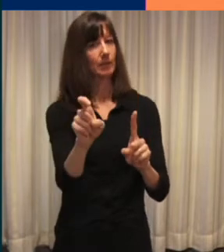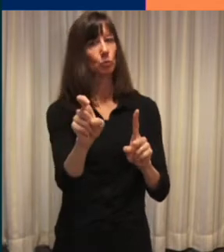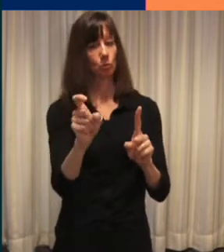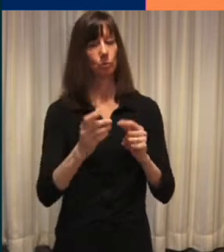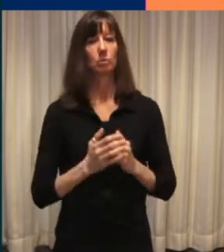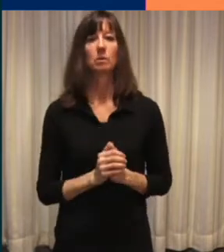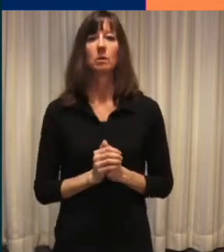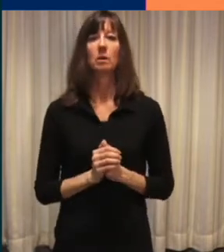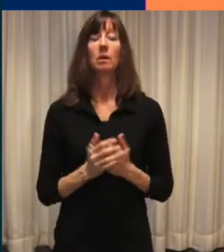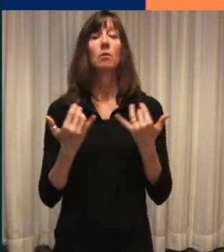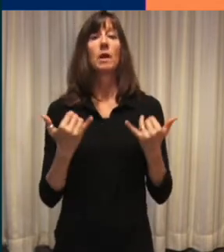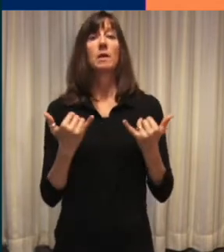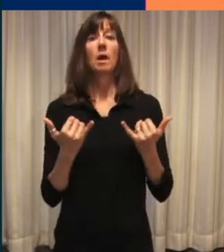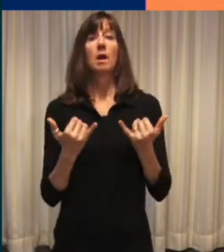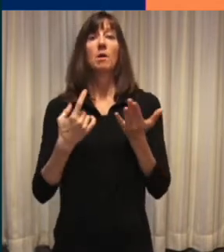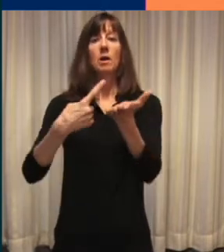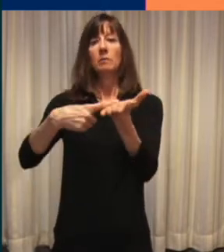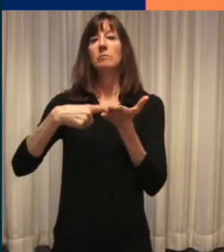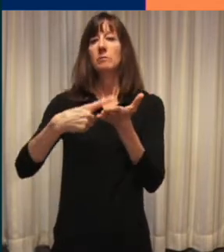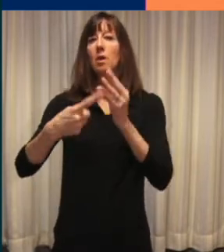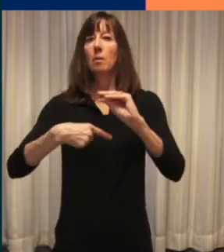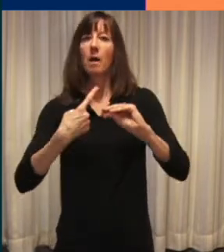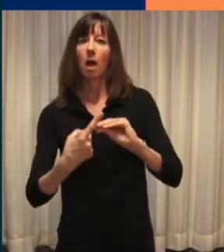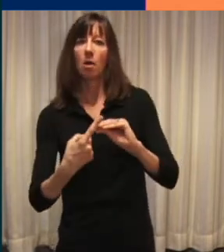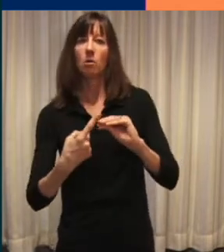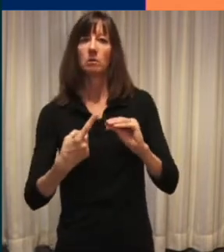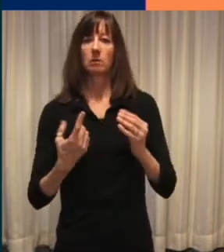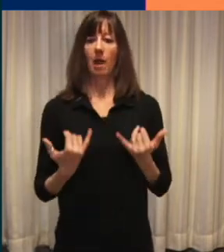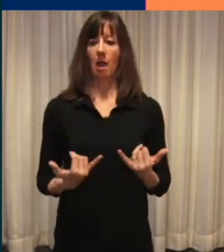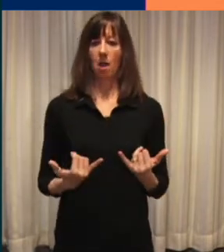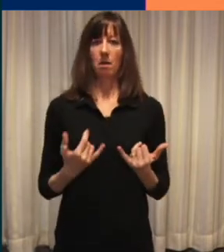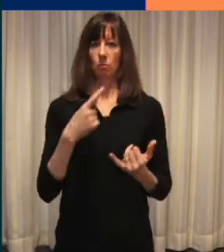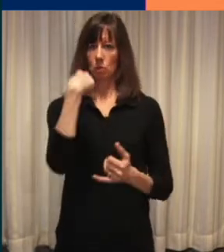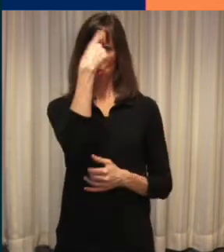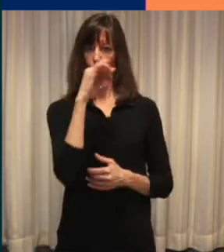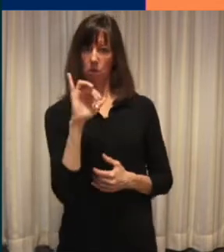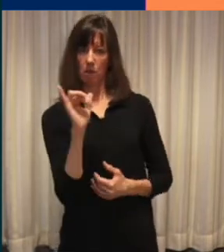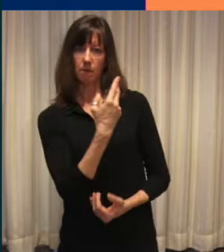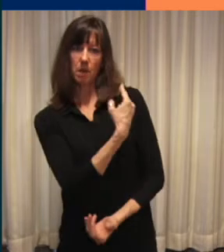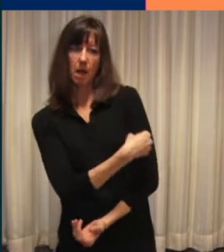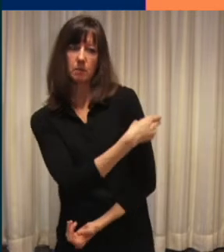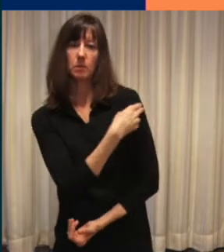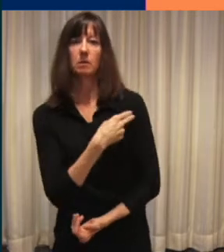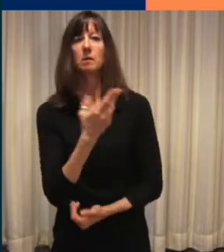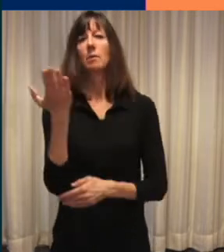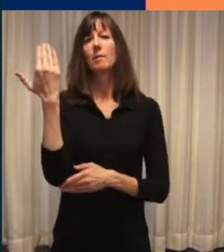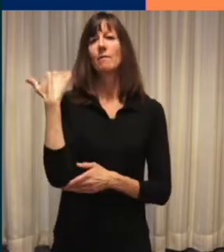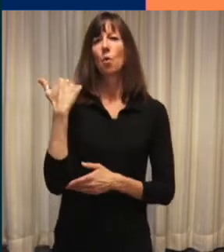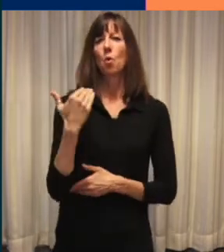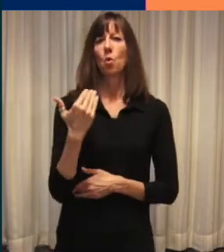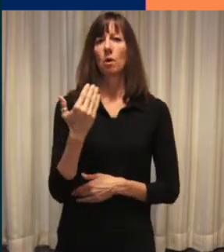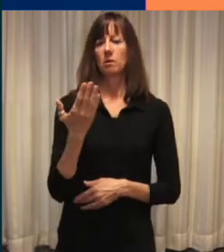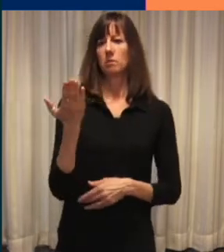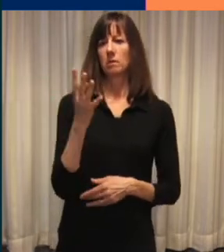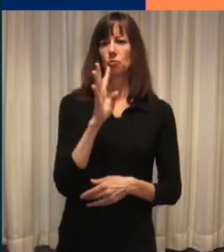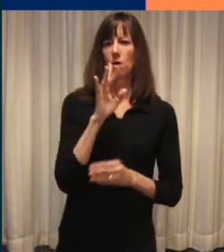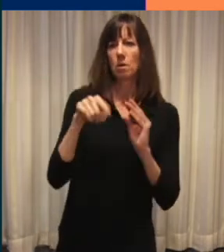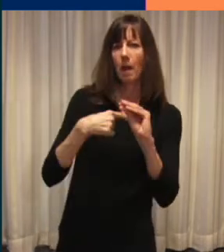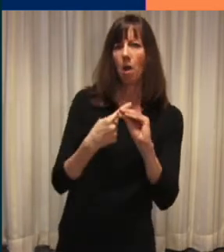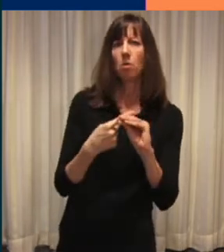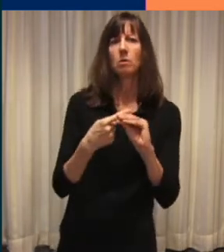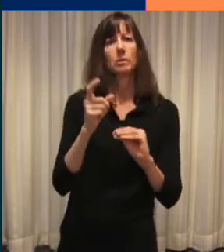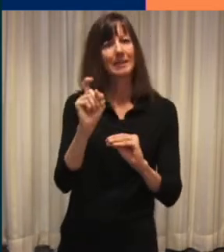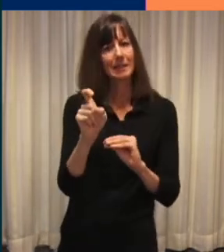hospital capacity? I've talked about the need to quadruple the total number of beds, ICU